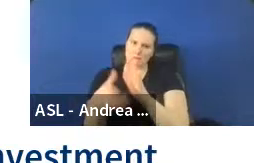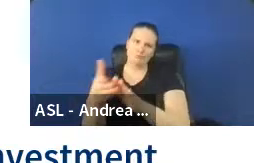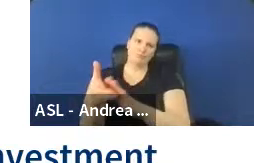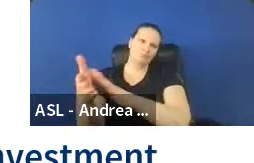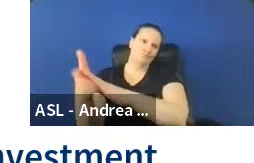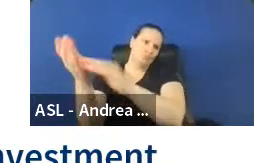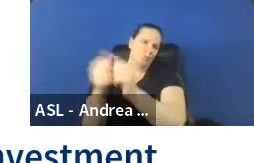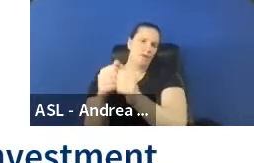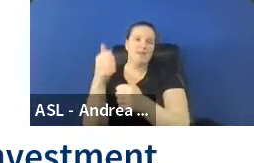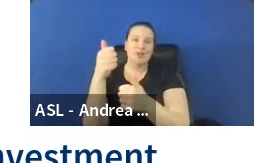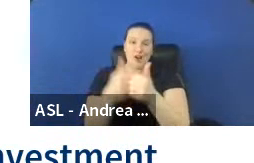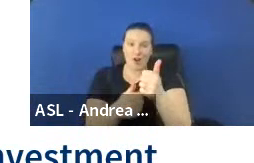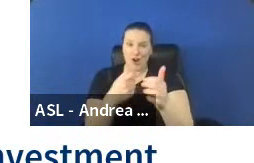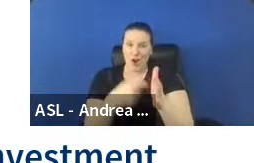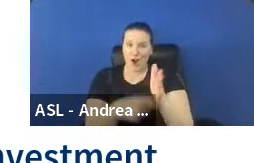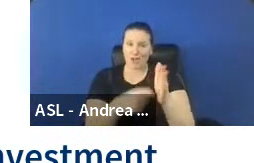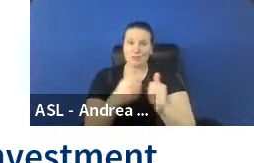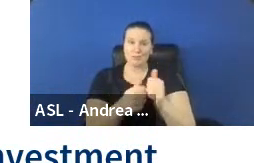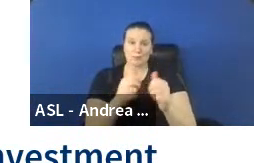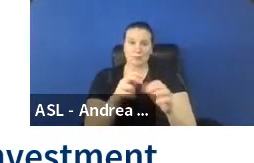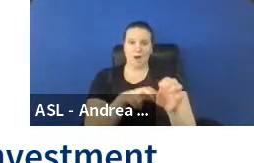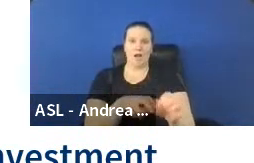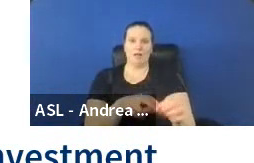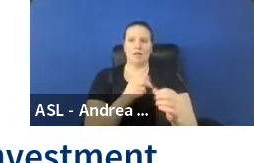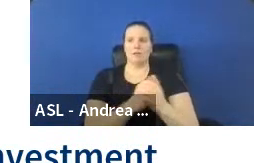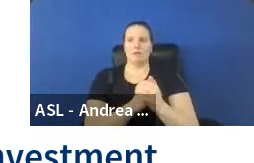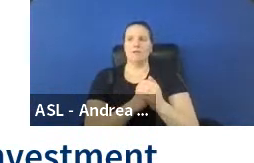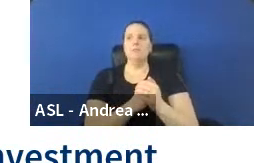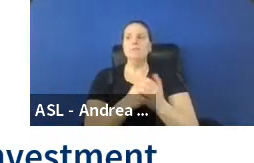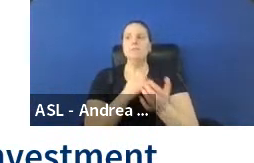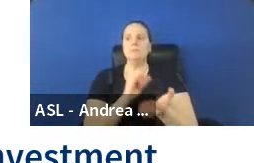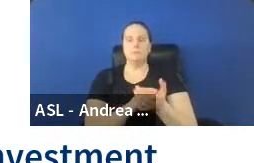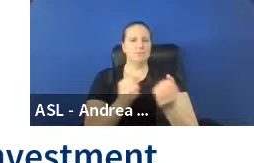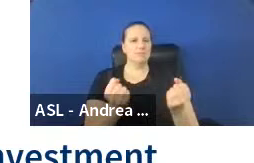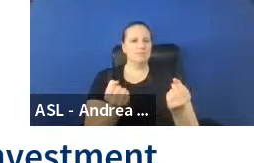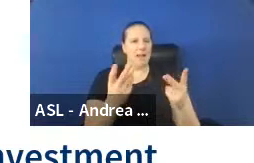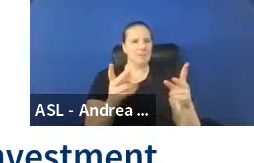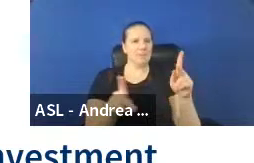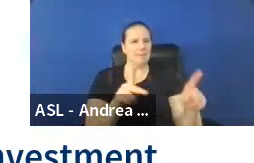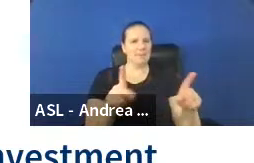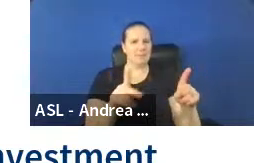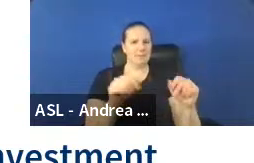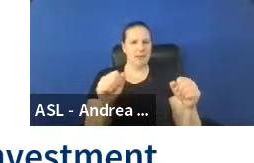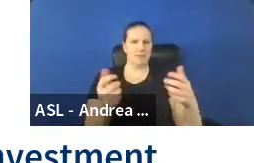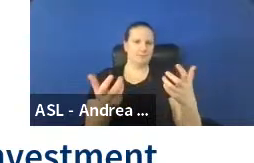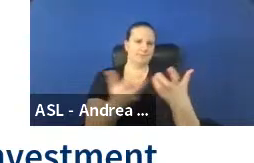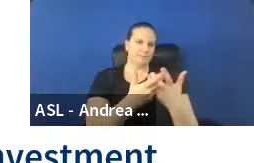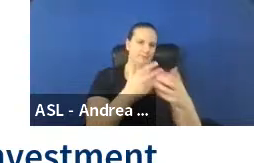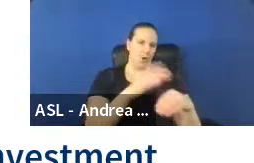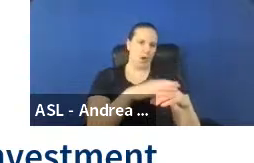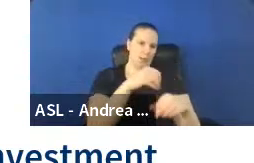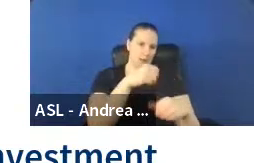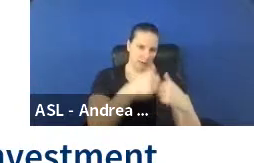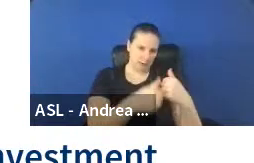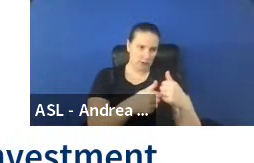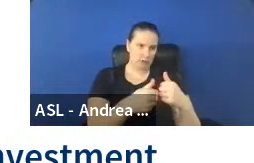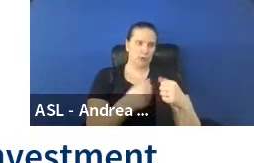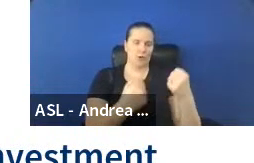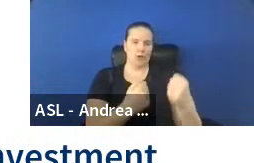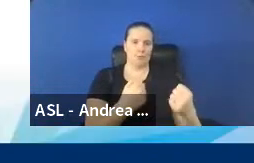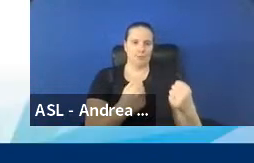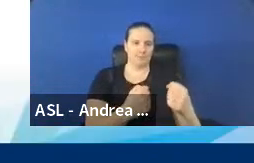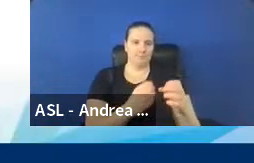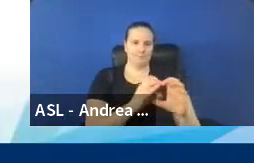of cost per rider. And a lot of that has to do with how many people can be accommodated on each vehicle.